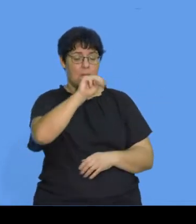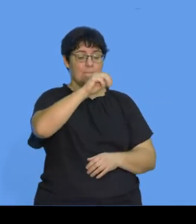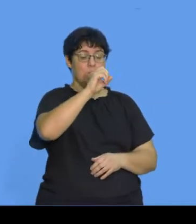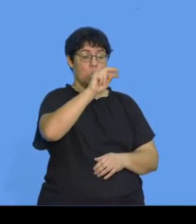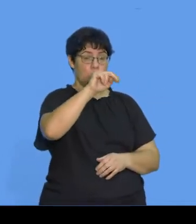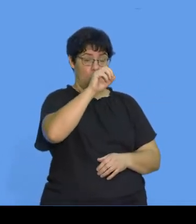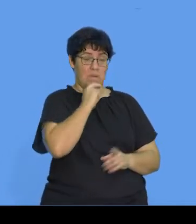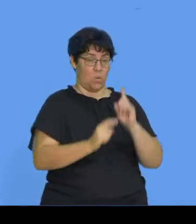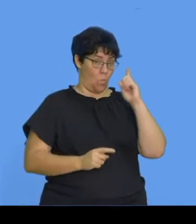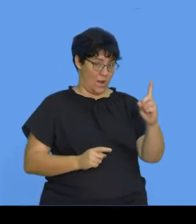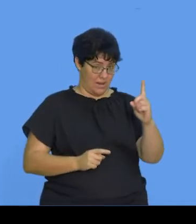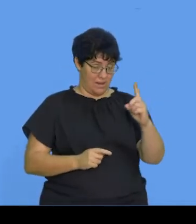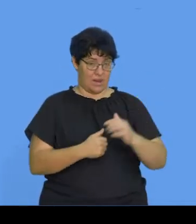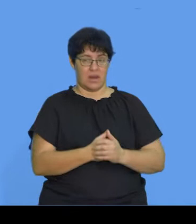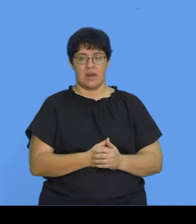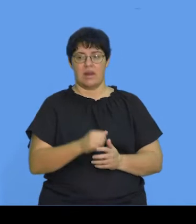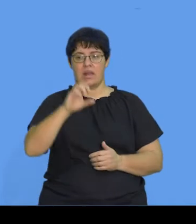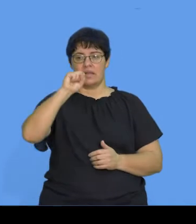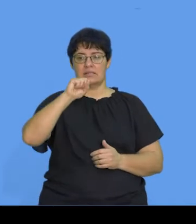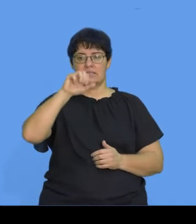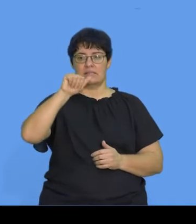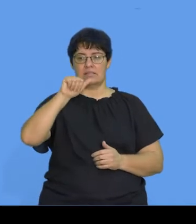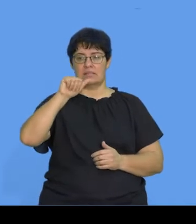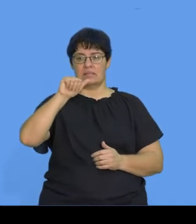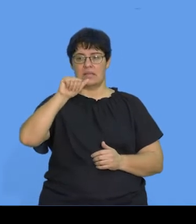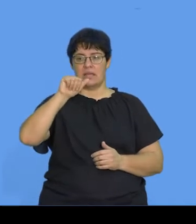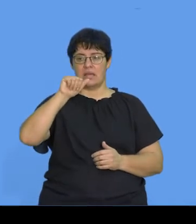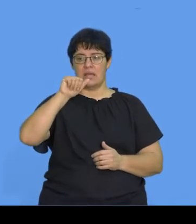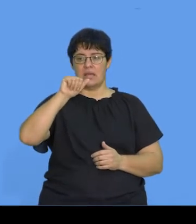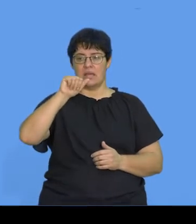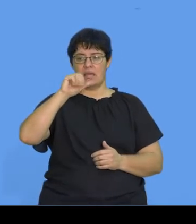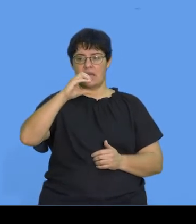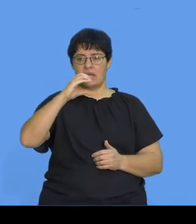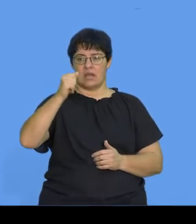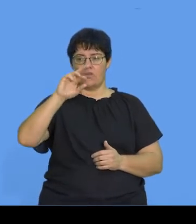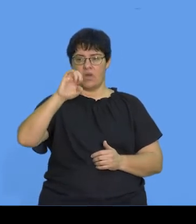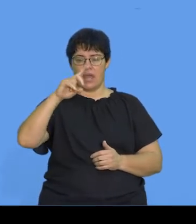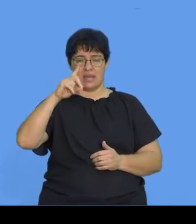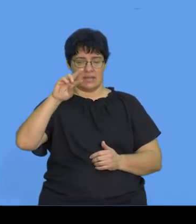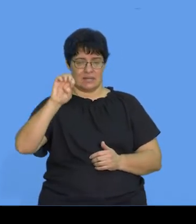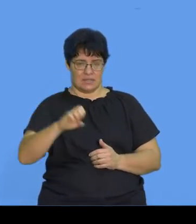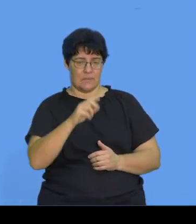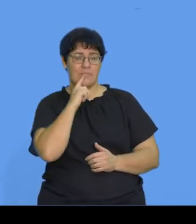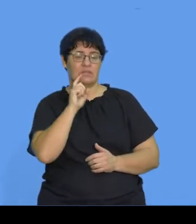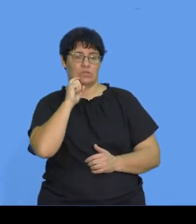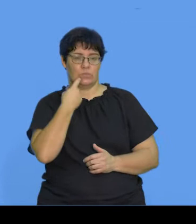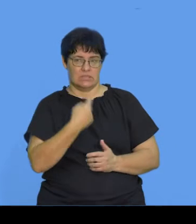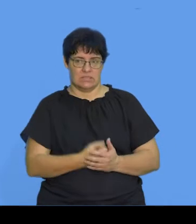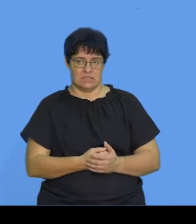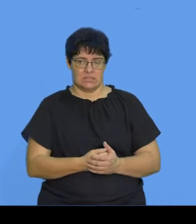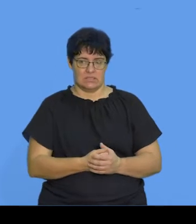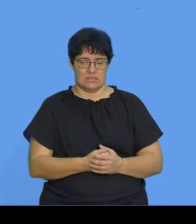So one little piece. Saccharide means sweet.